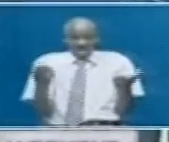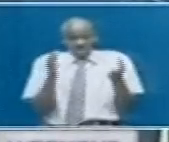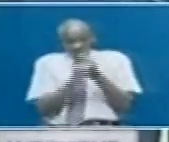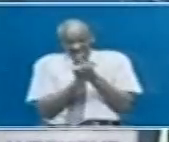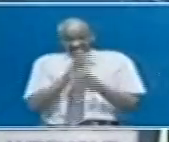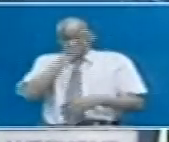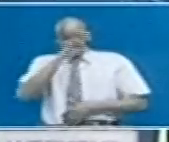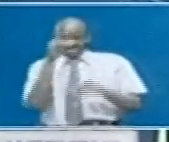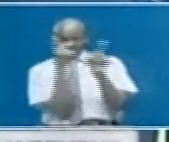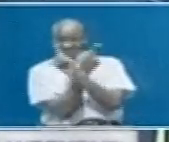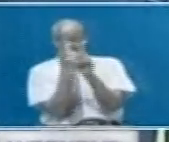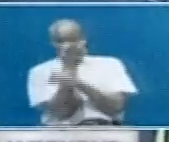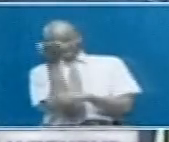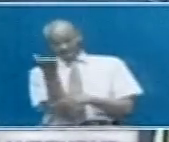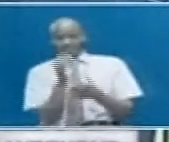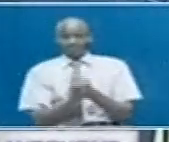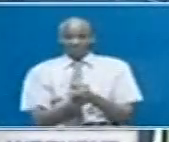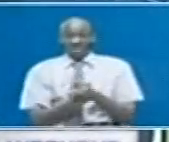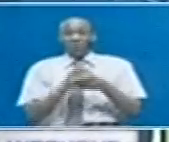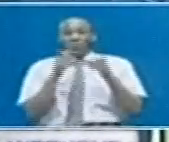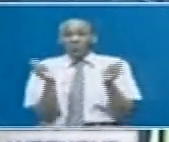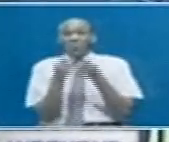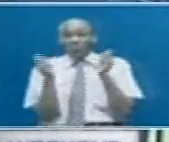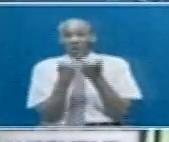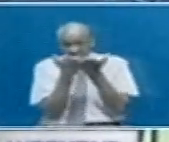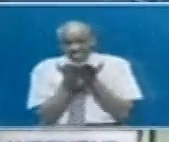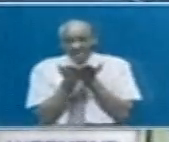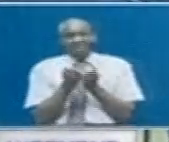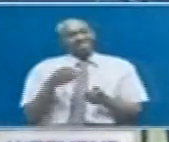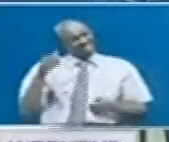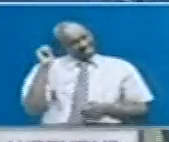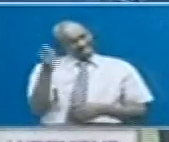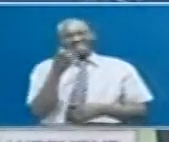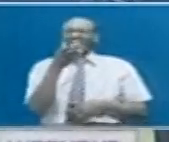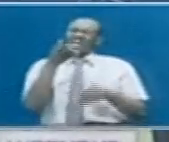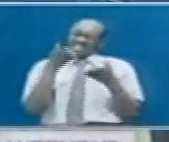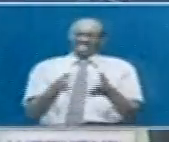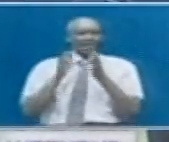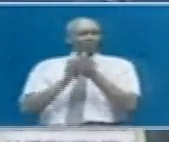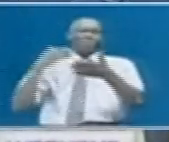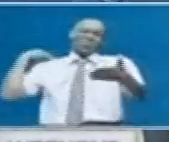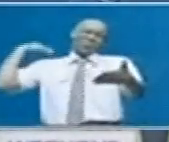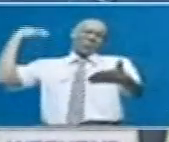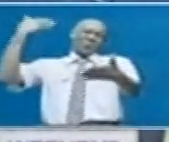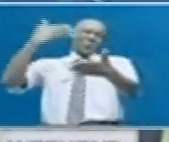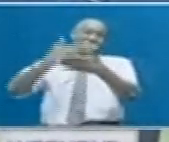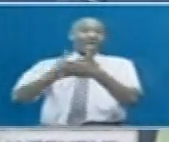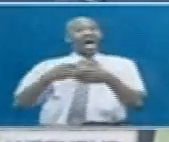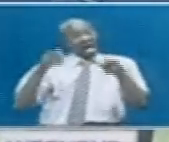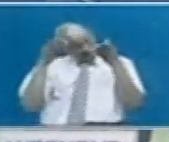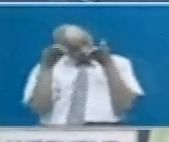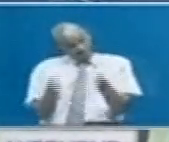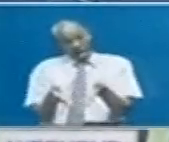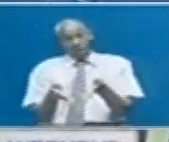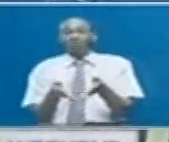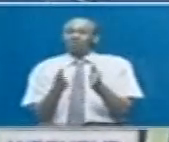or to connect with a supernatural world, witchcraft has been with us in Kenya for more than a century, but it's still a very